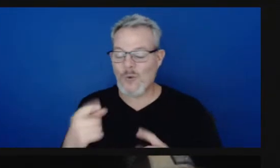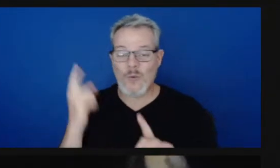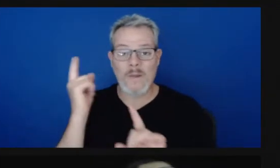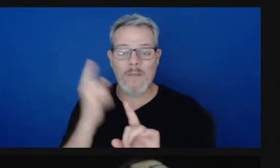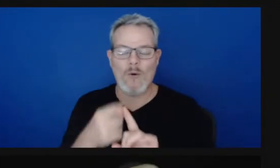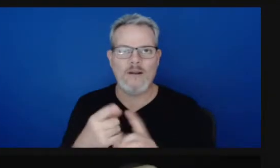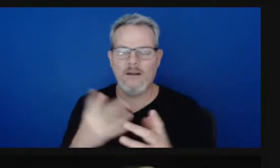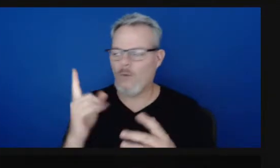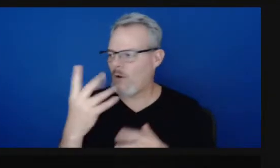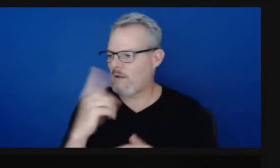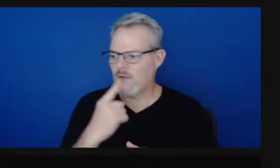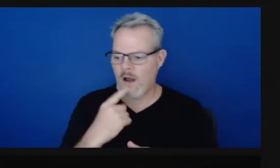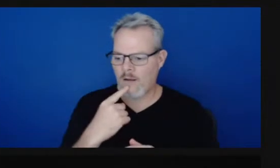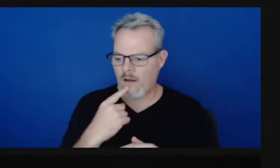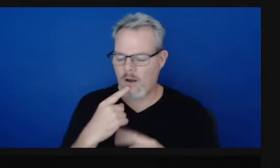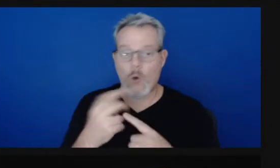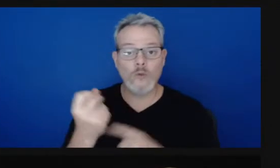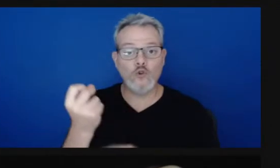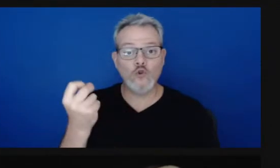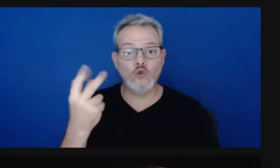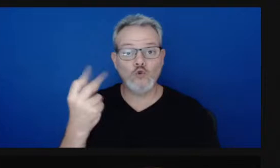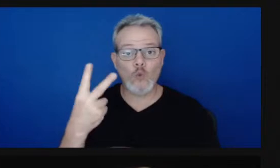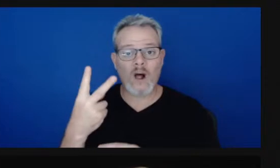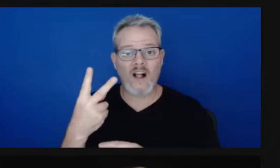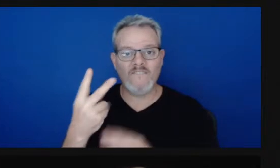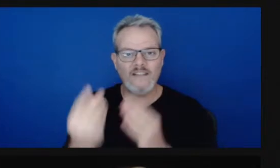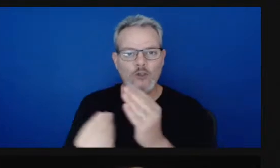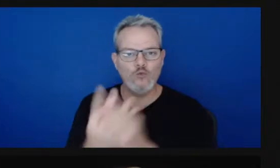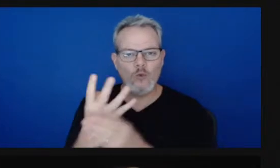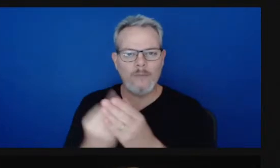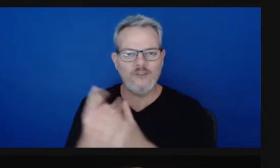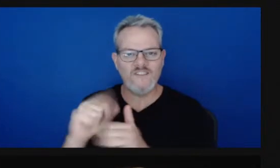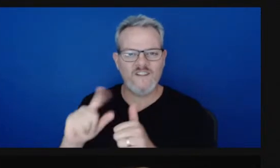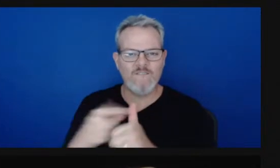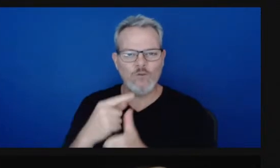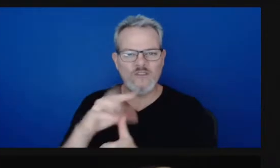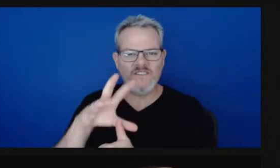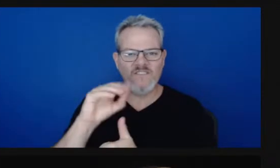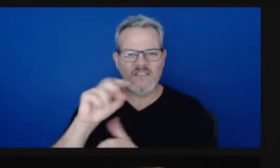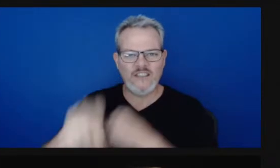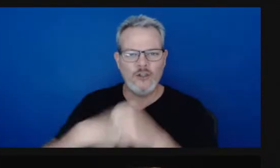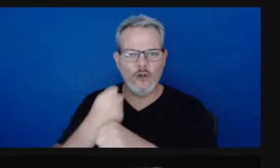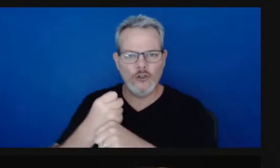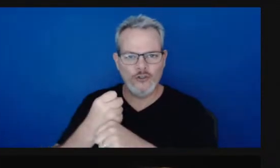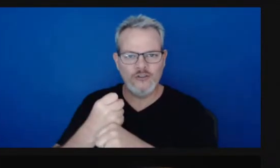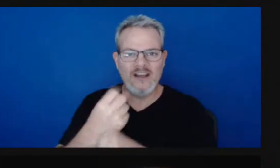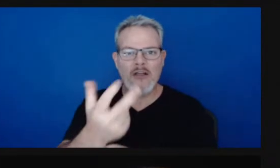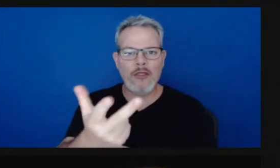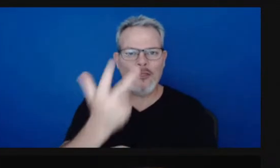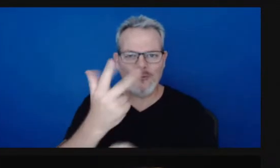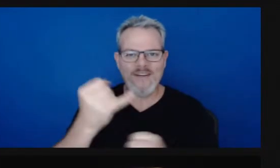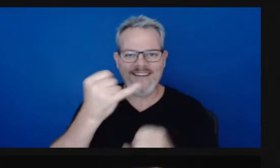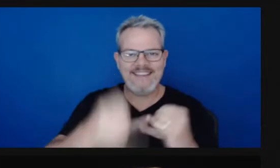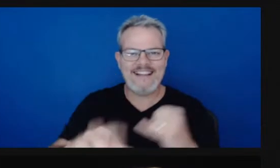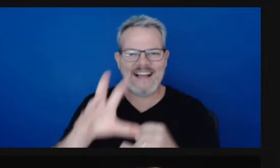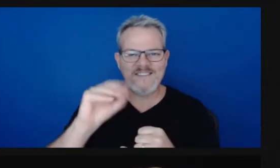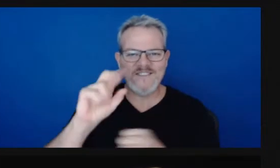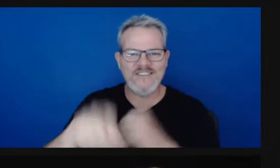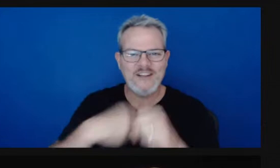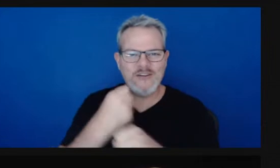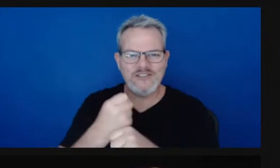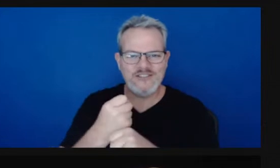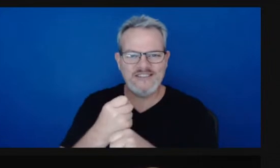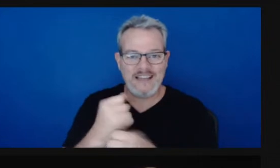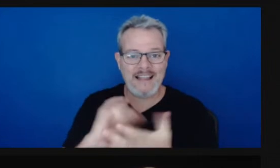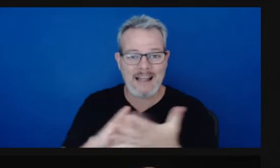but 12 eruptions in the first half of the century and only 3 in the second half. clearly the pattern